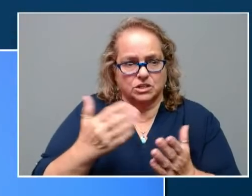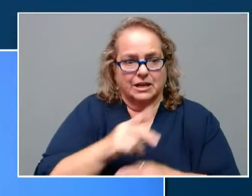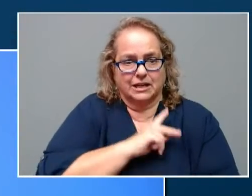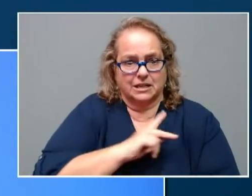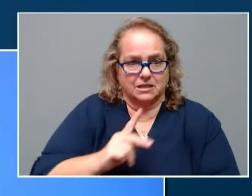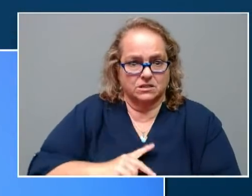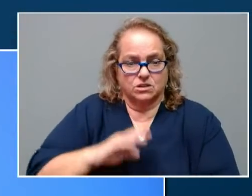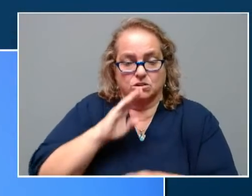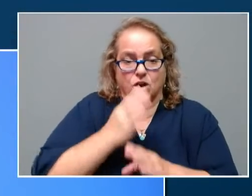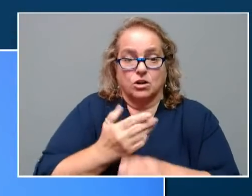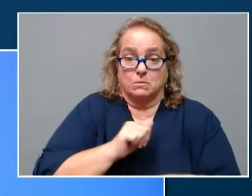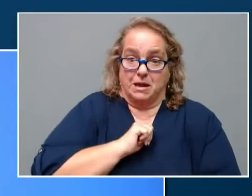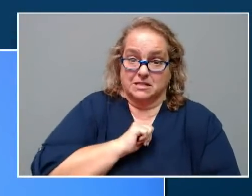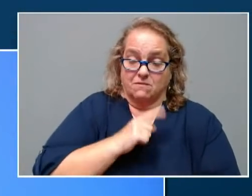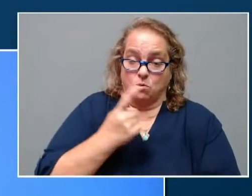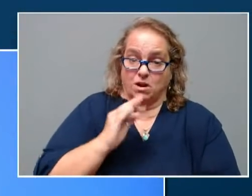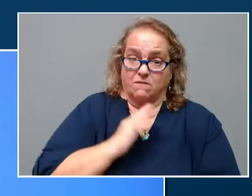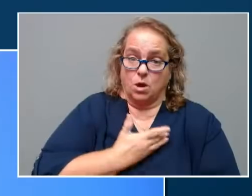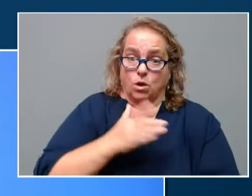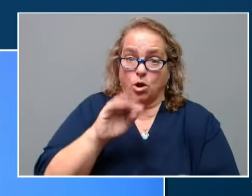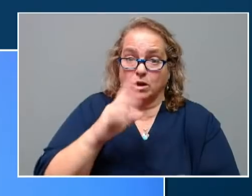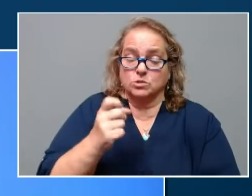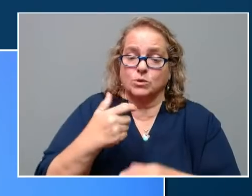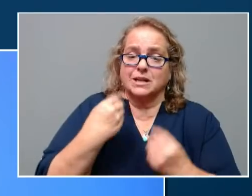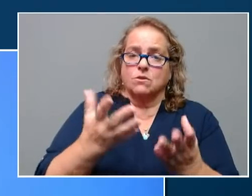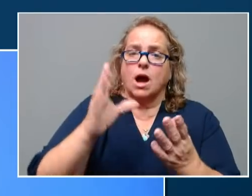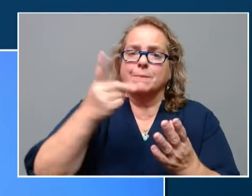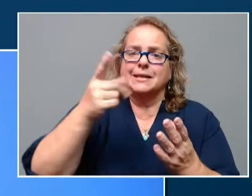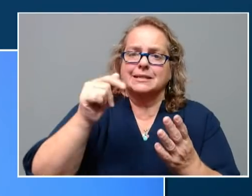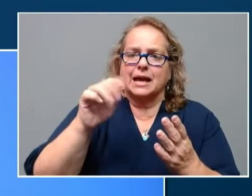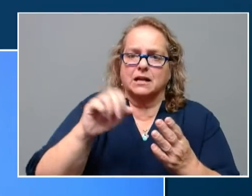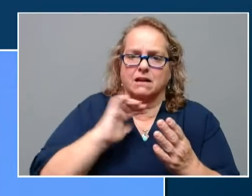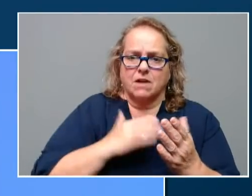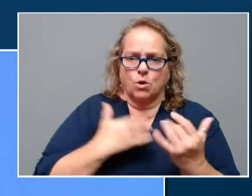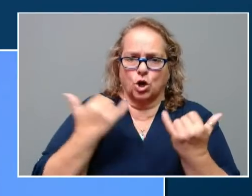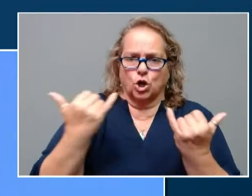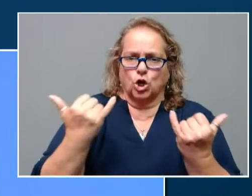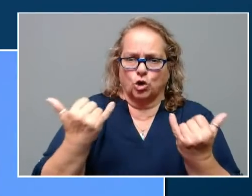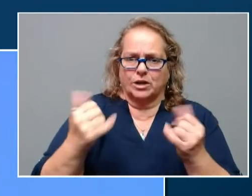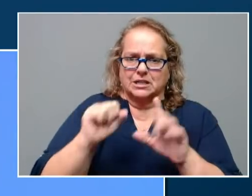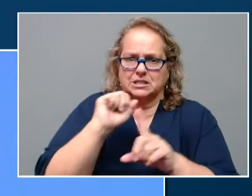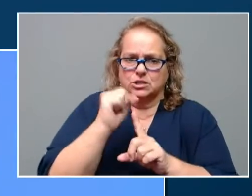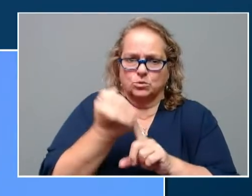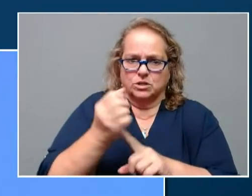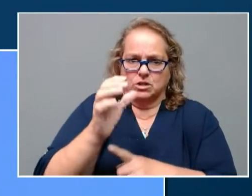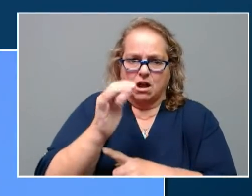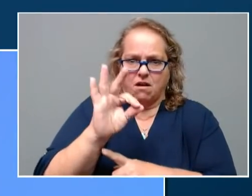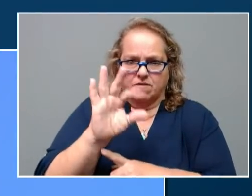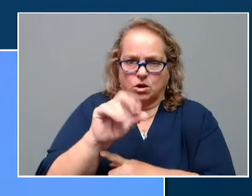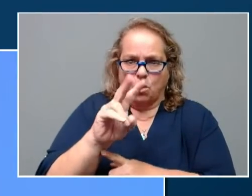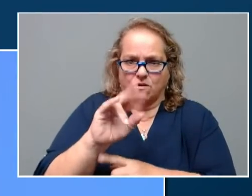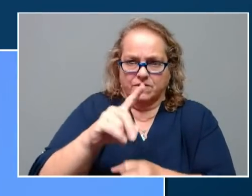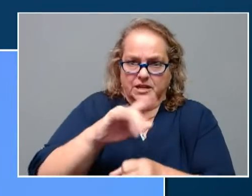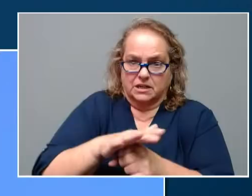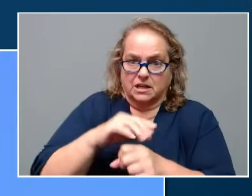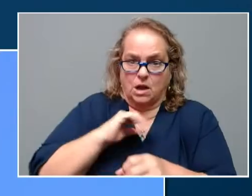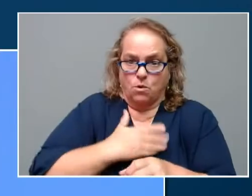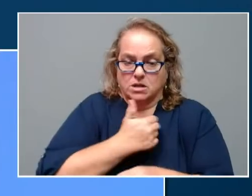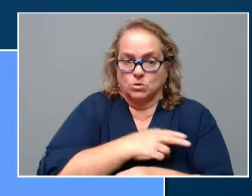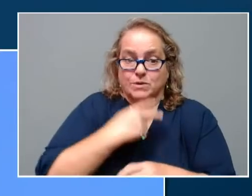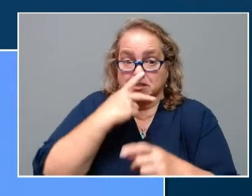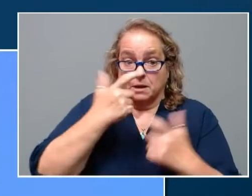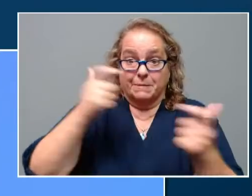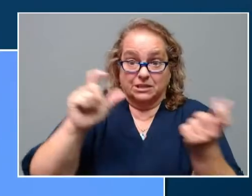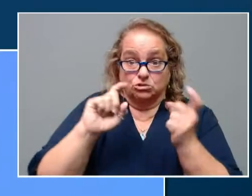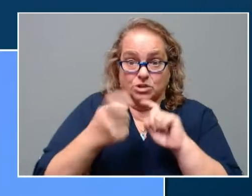just wanted to give you an update of our current situation with COVID in our hospital. We have seen significant changes this week alone.